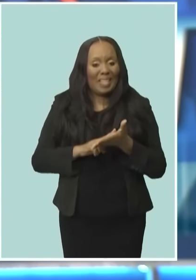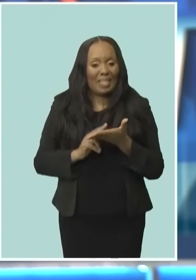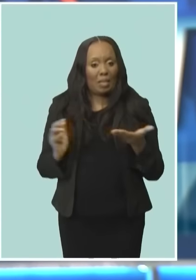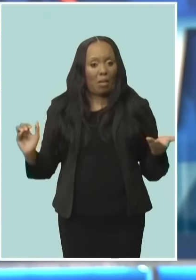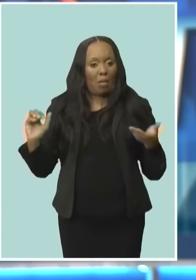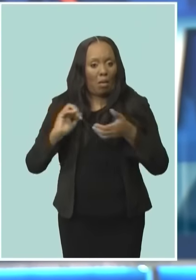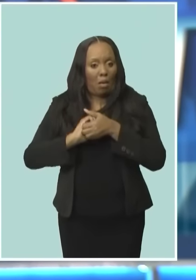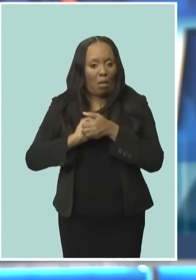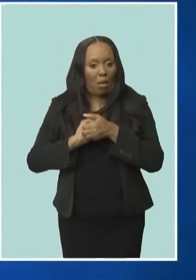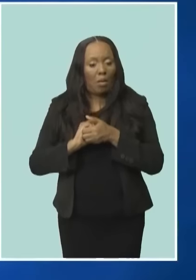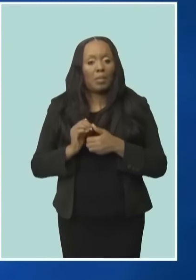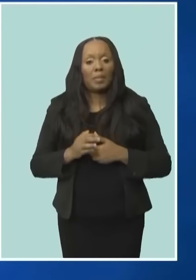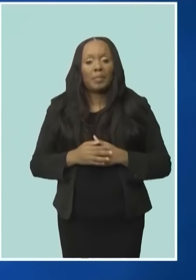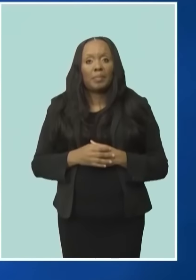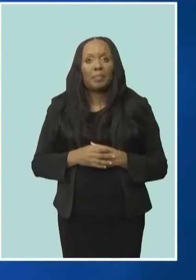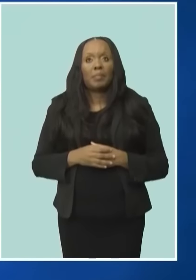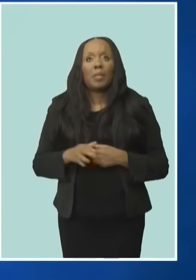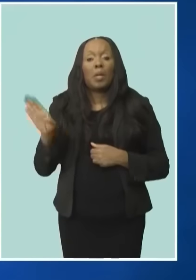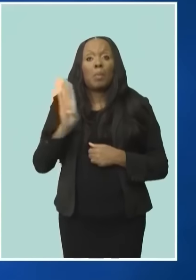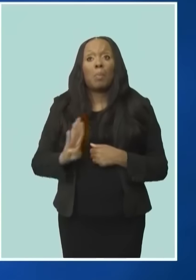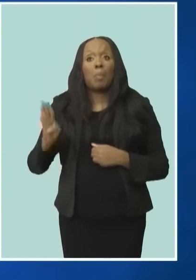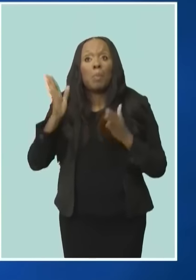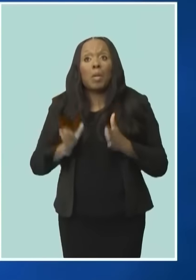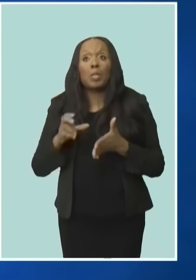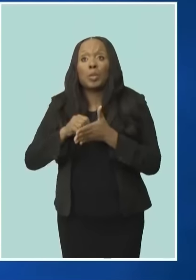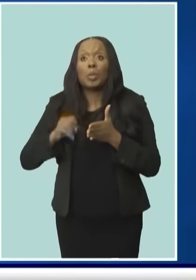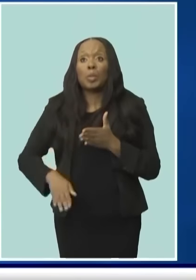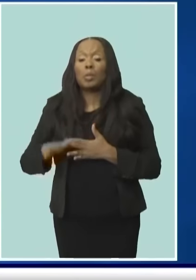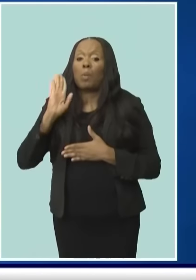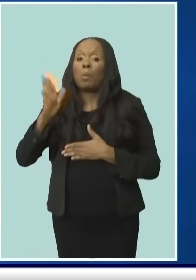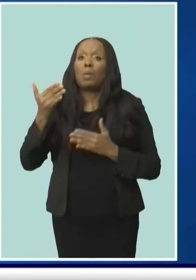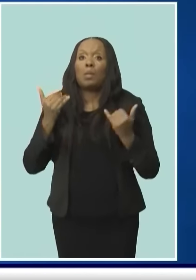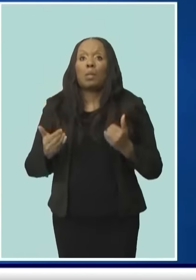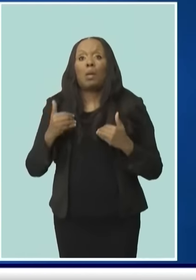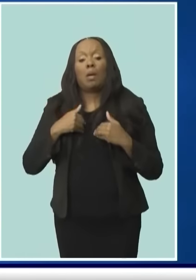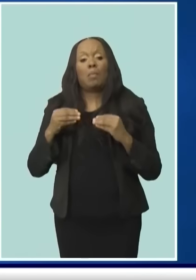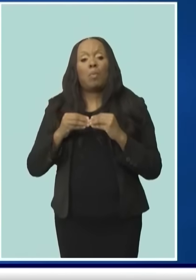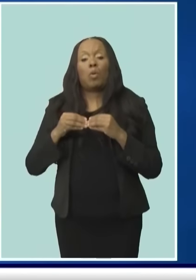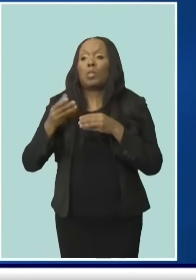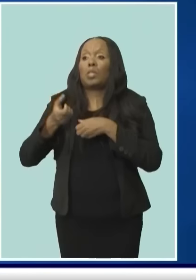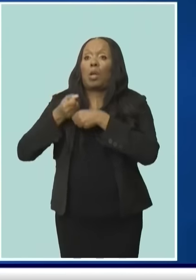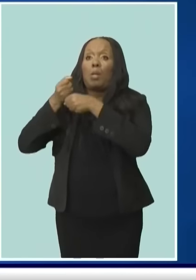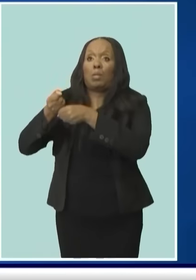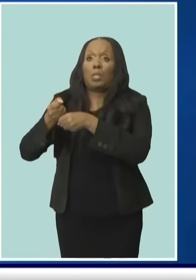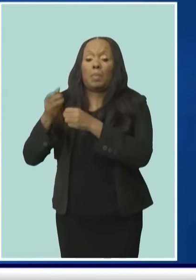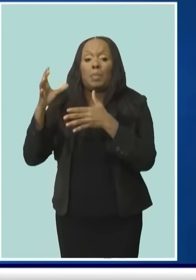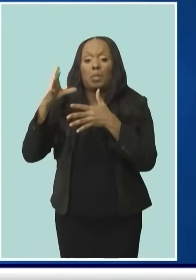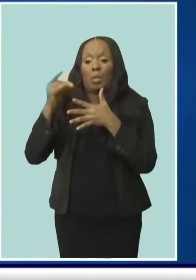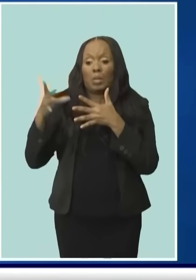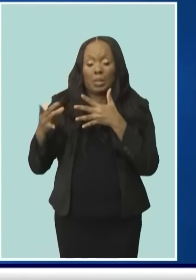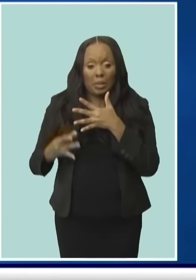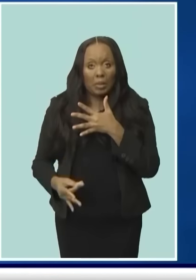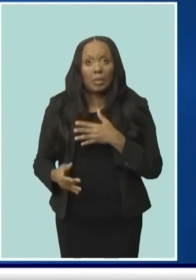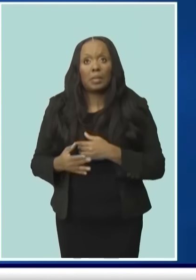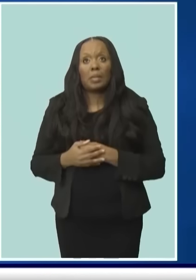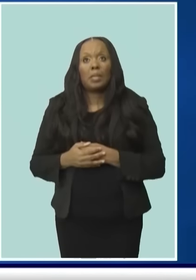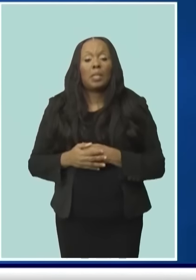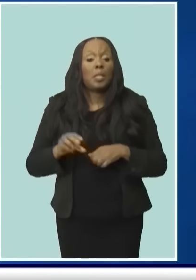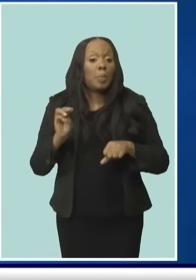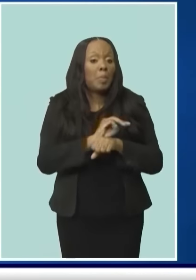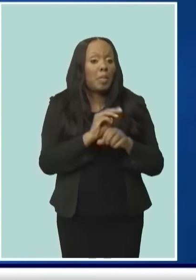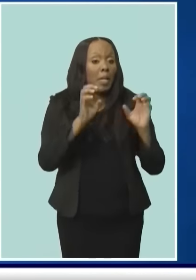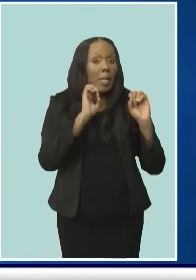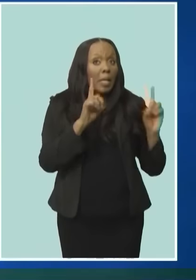ceremony. Barbadian students now have more scholarship options. It comes as officials of the Ministry of Educational Transformation,